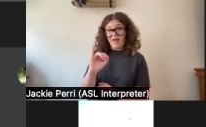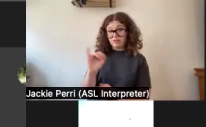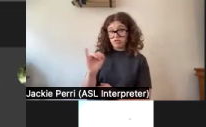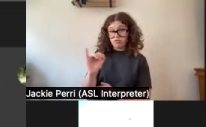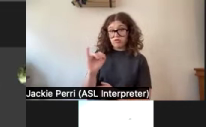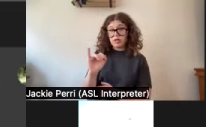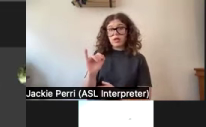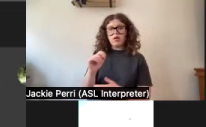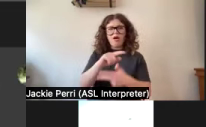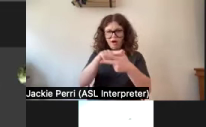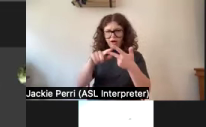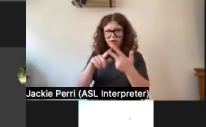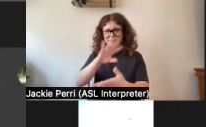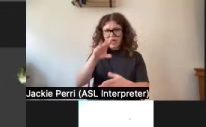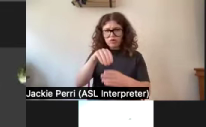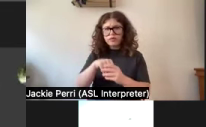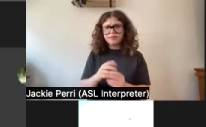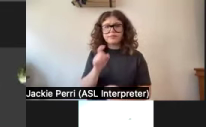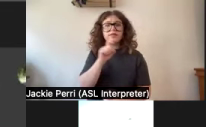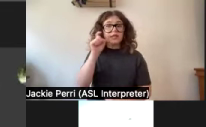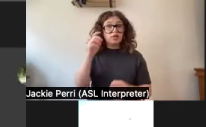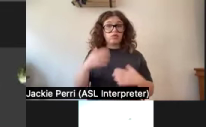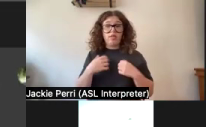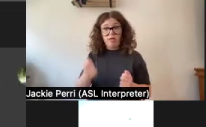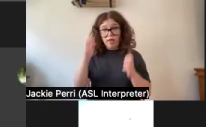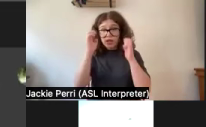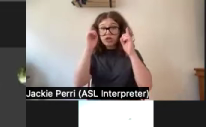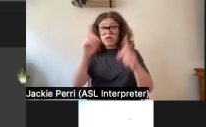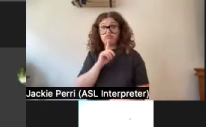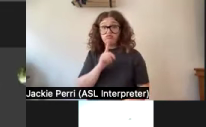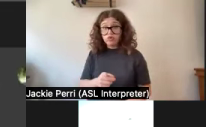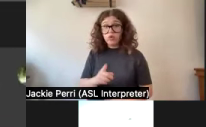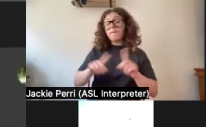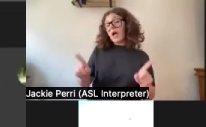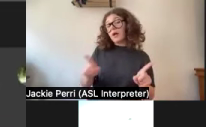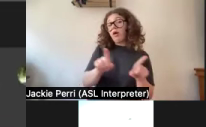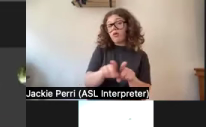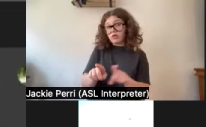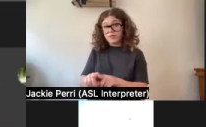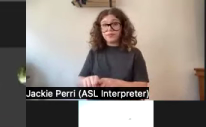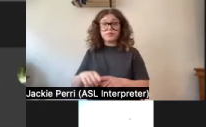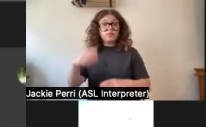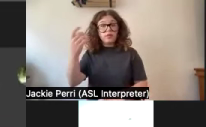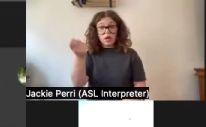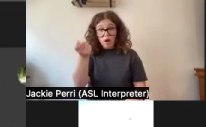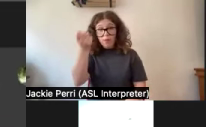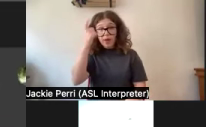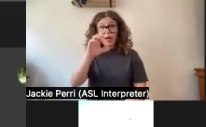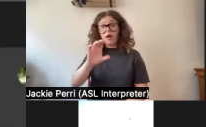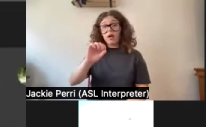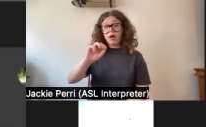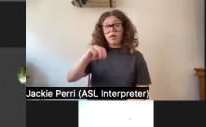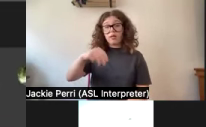all part of sexual health education. That is true. However, comprehensive sexual health education is